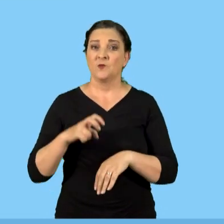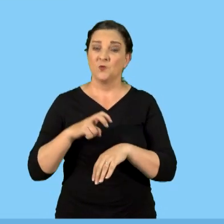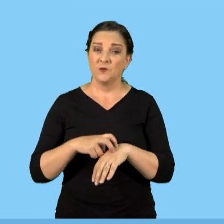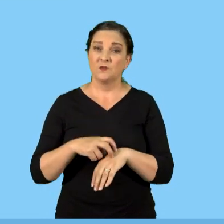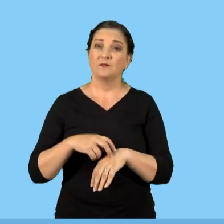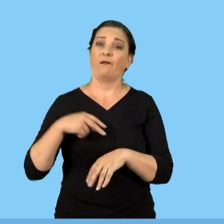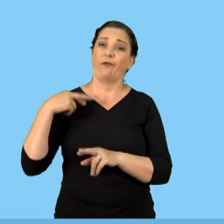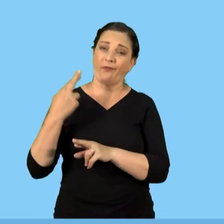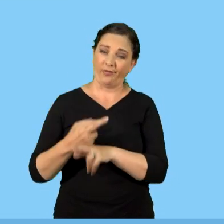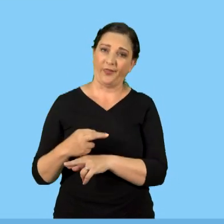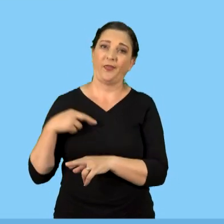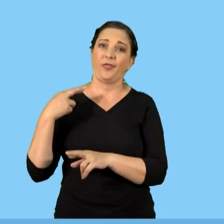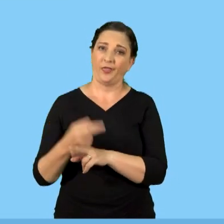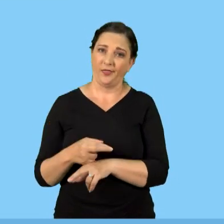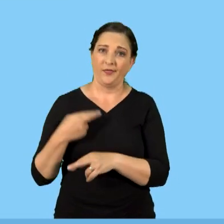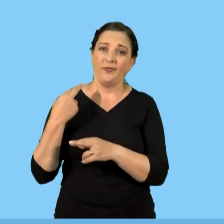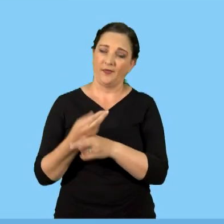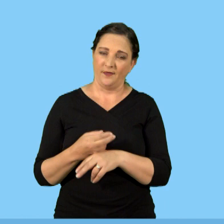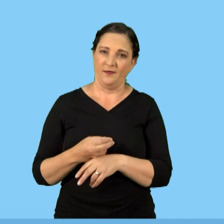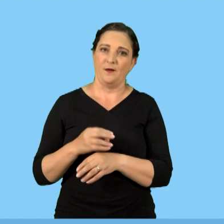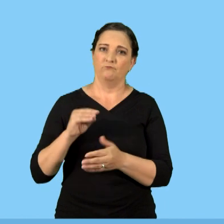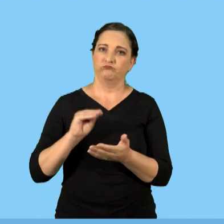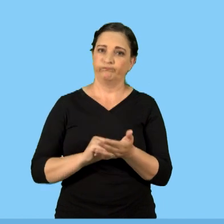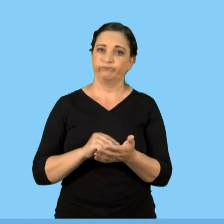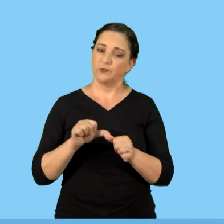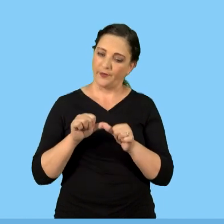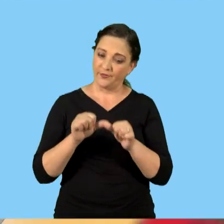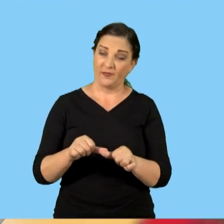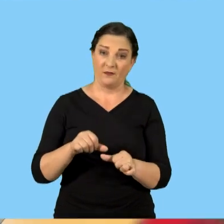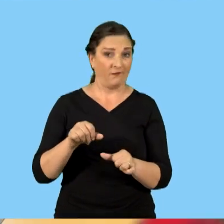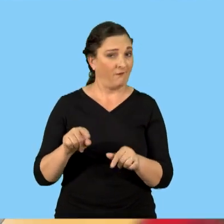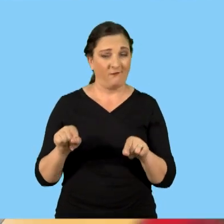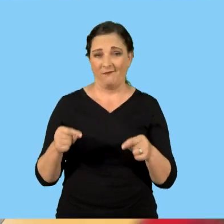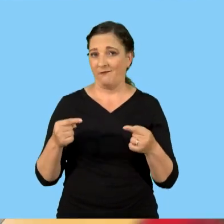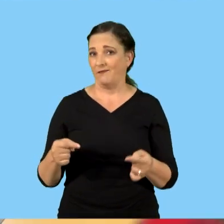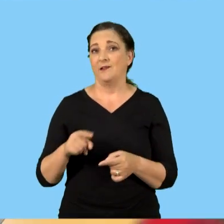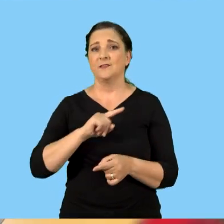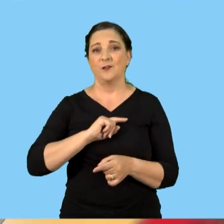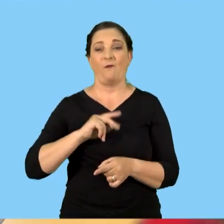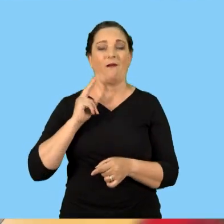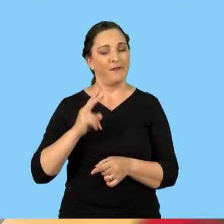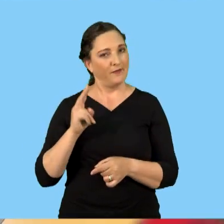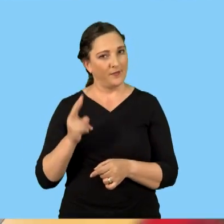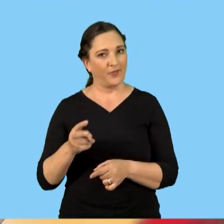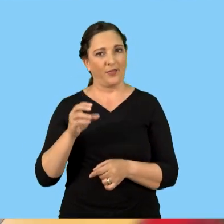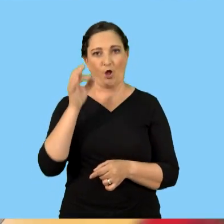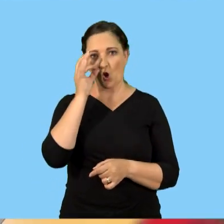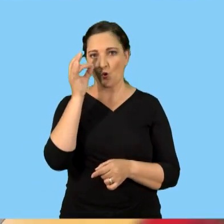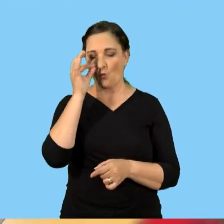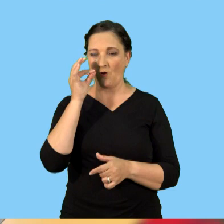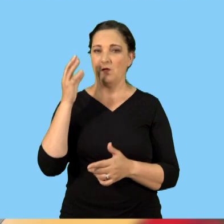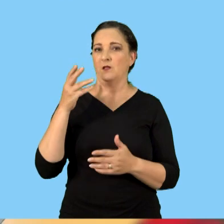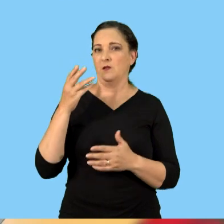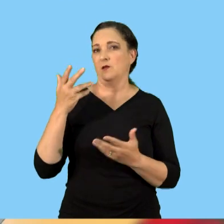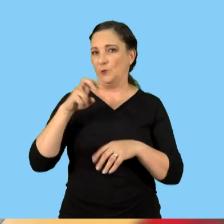parts, we need to keep on reapplying it, because just like paint, it will not last forever. So we need to keep on reapplying the